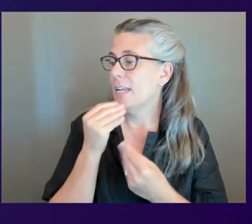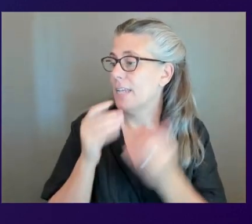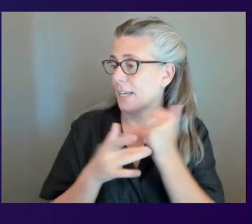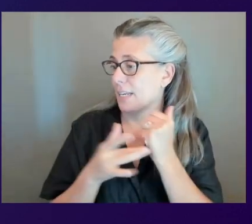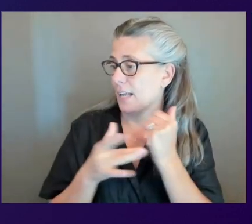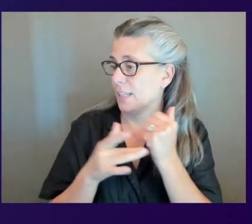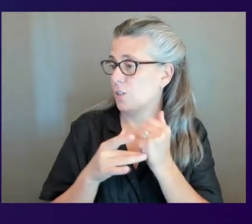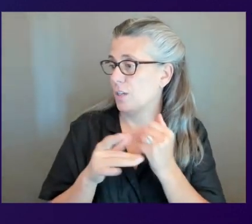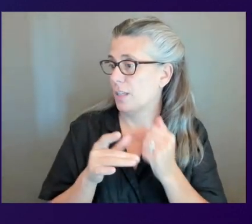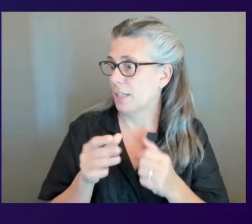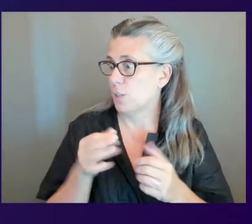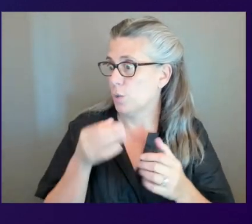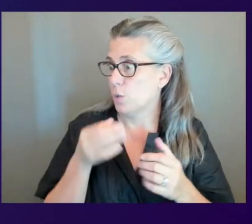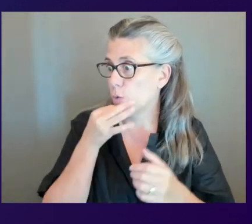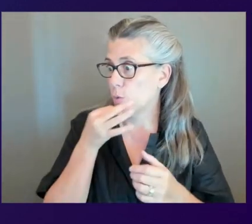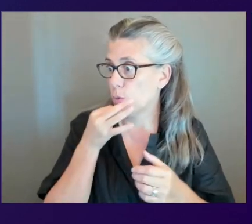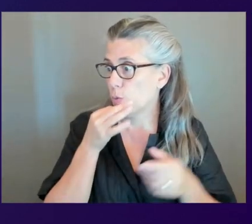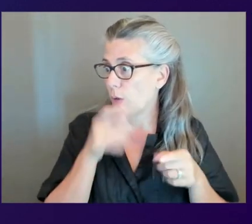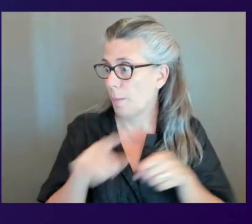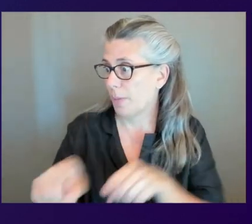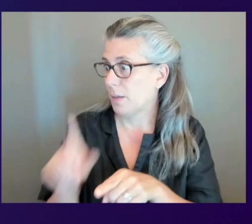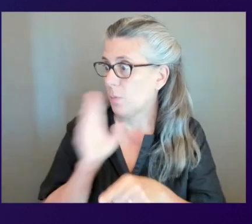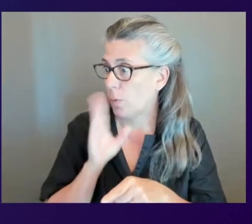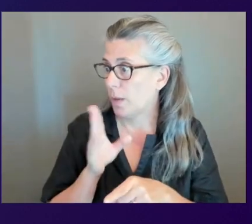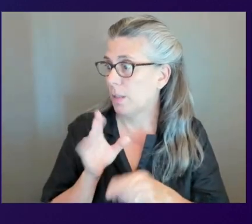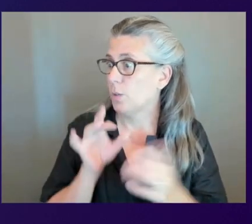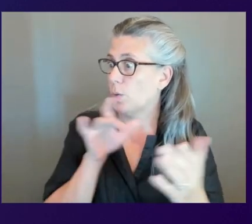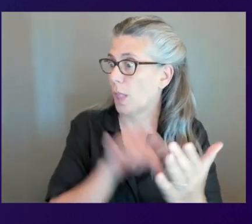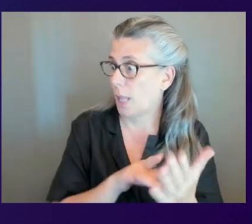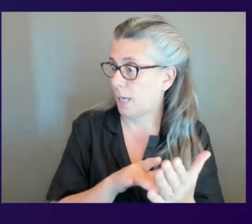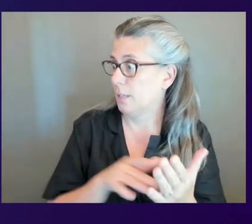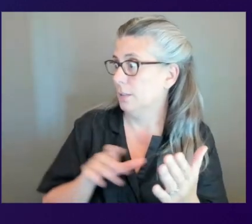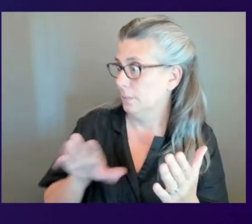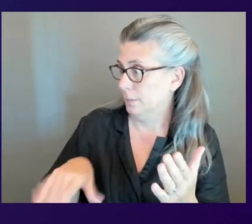you haven't clicked on them. Click these links, and it takes me to the stars. That's